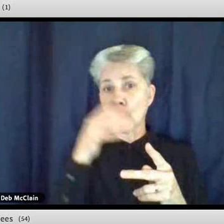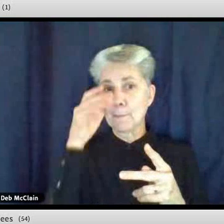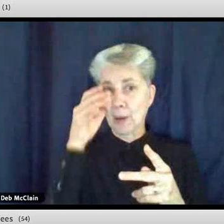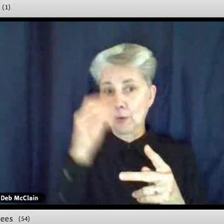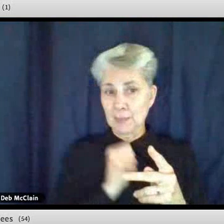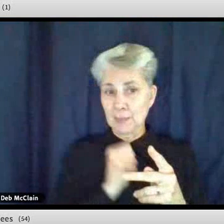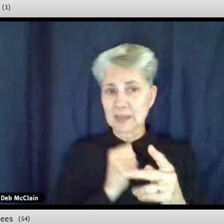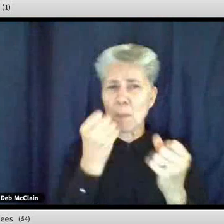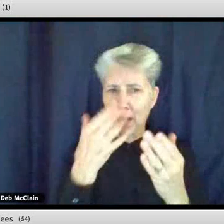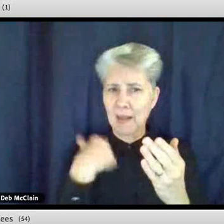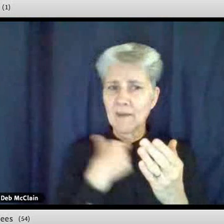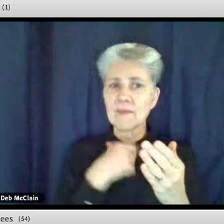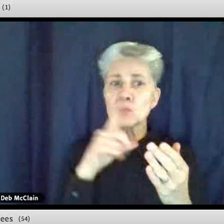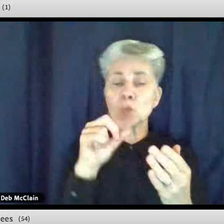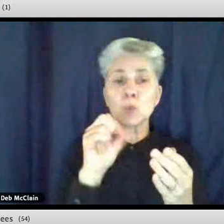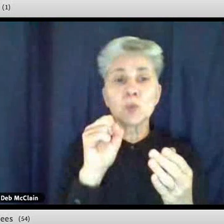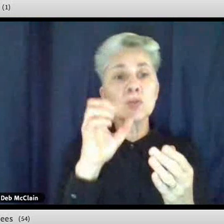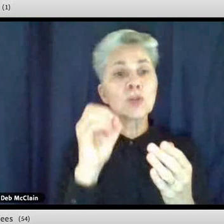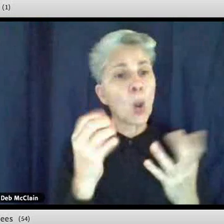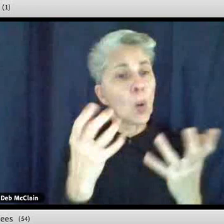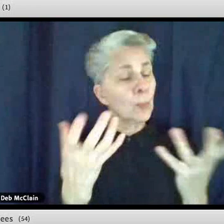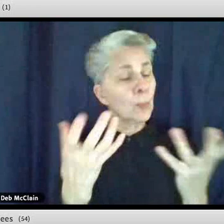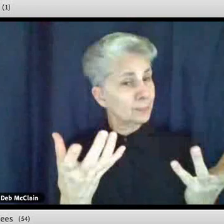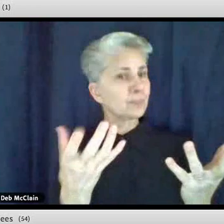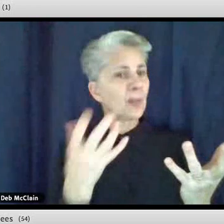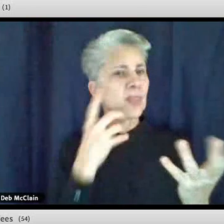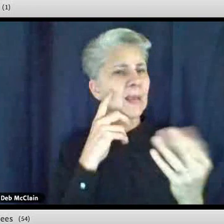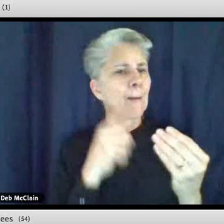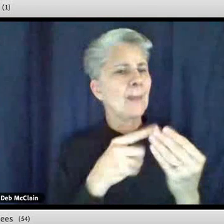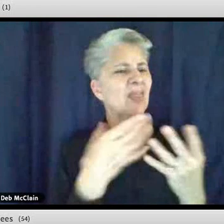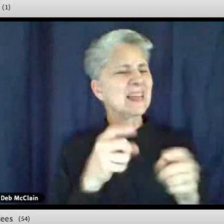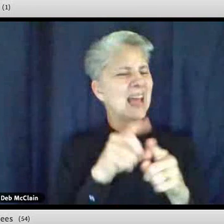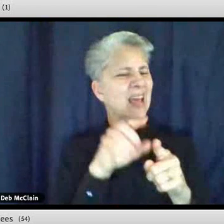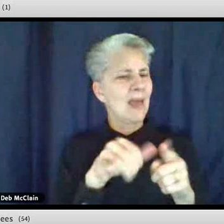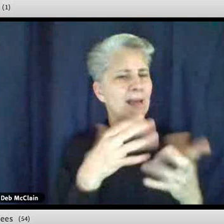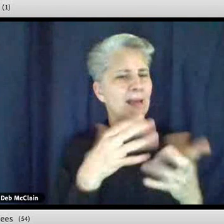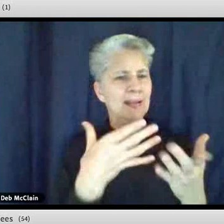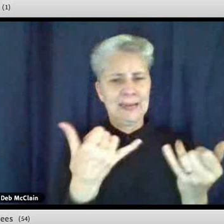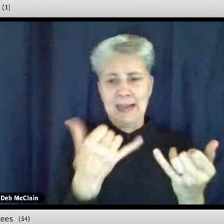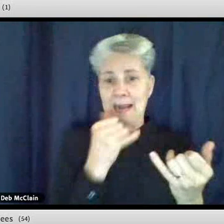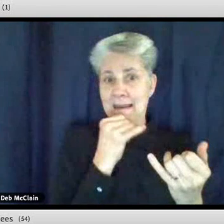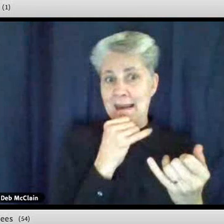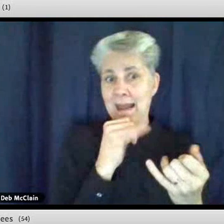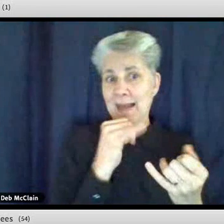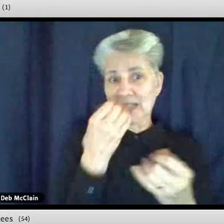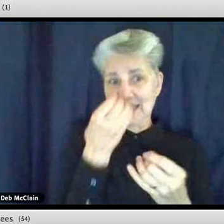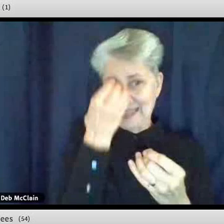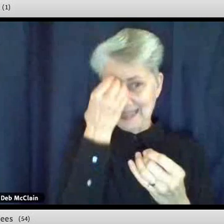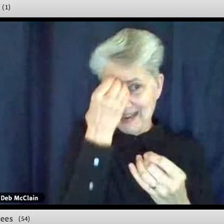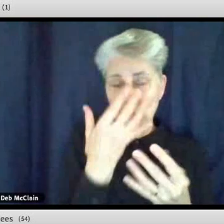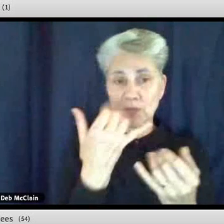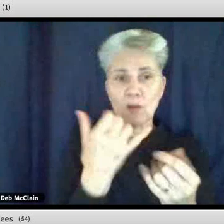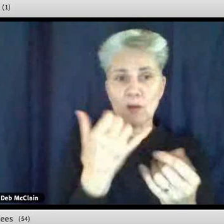do. So think about things like that. And these are not just tips for right now. These are things I think we should always have in